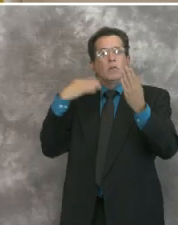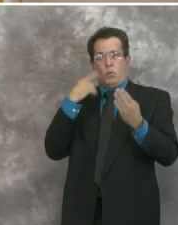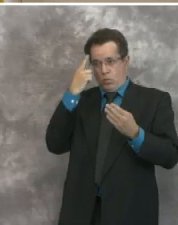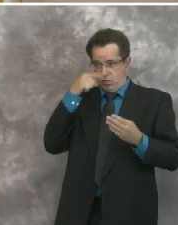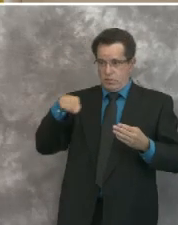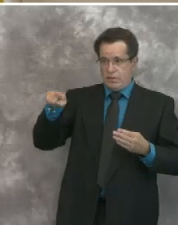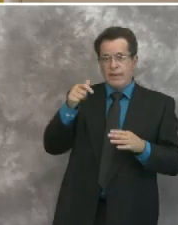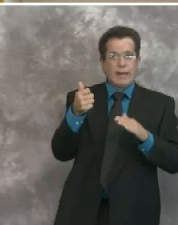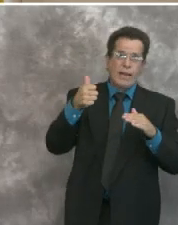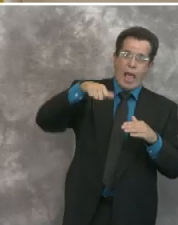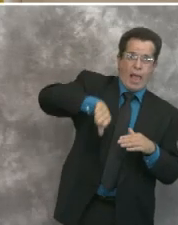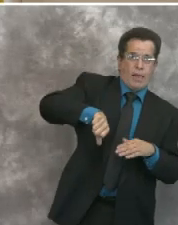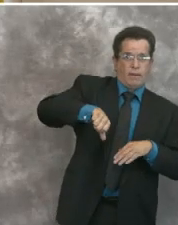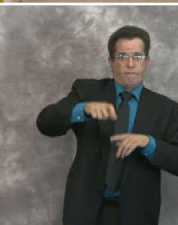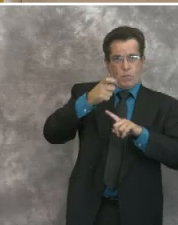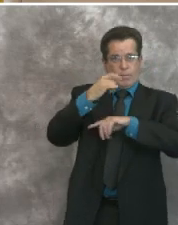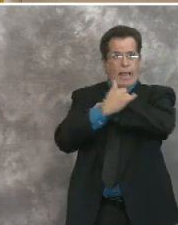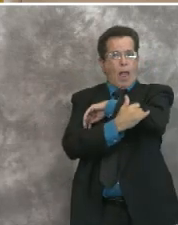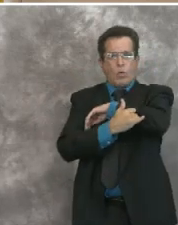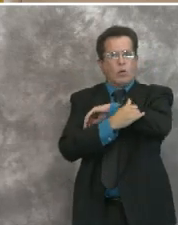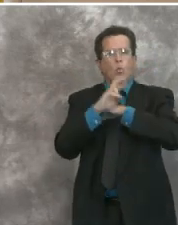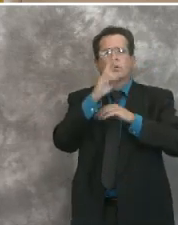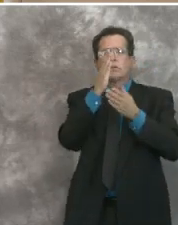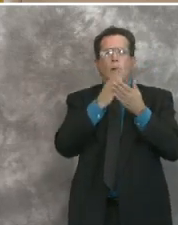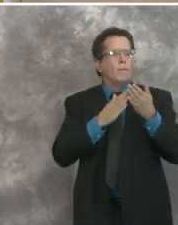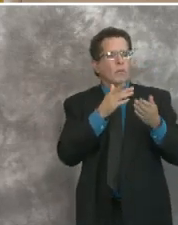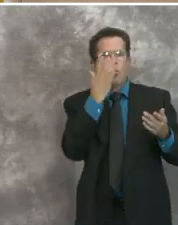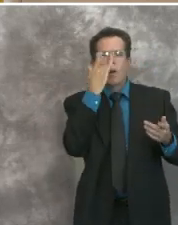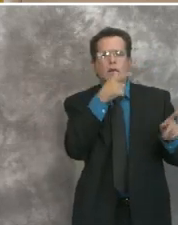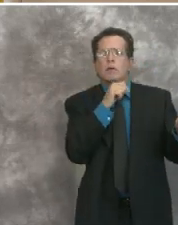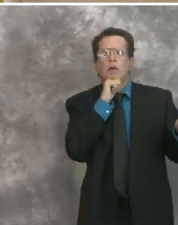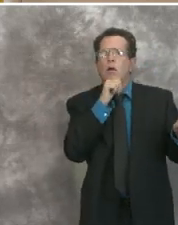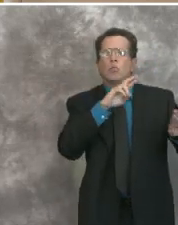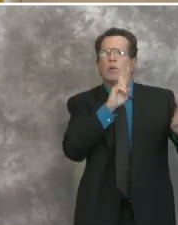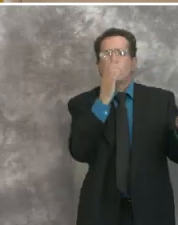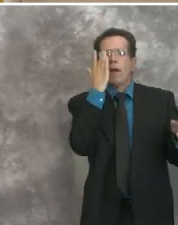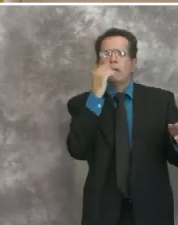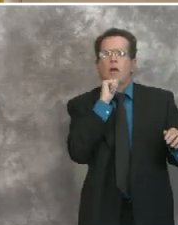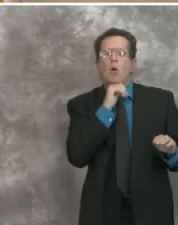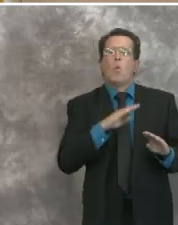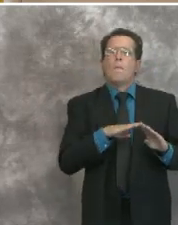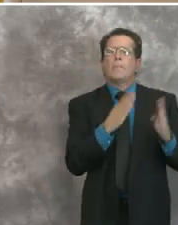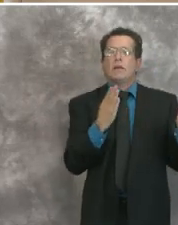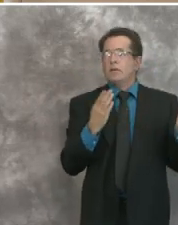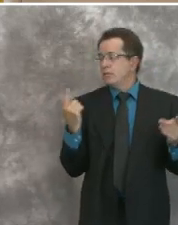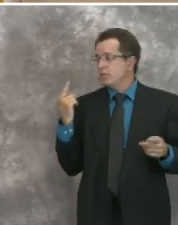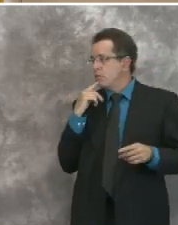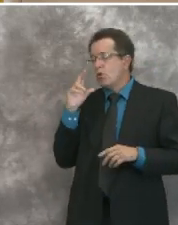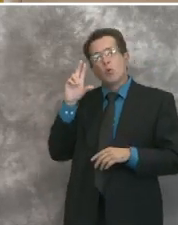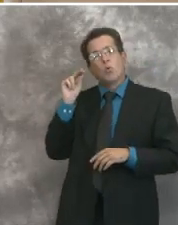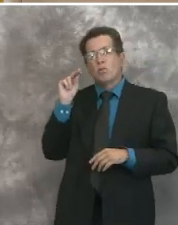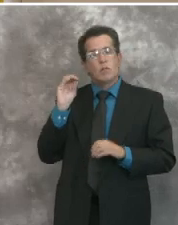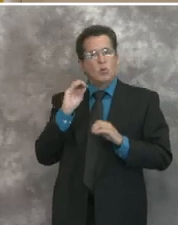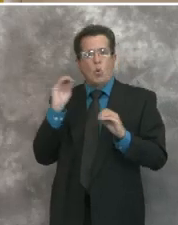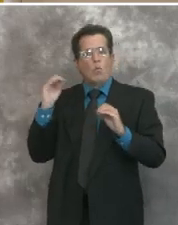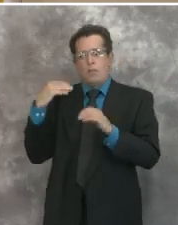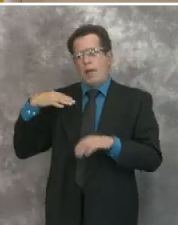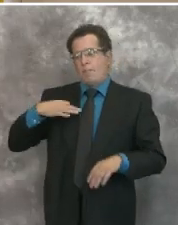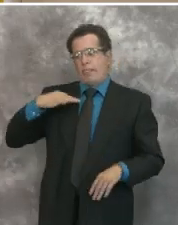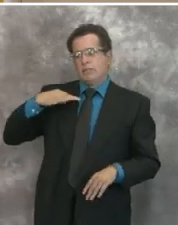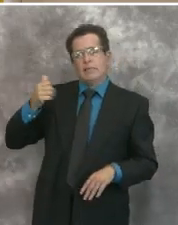or is this strictly a case of them not being ready to open? No, no, there have been no applications denied by the